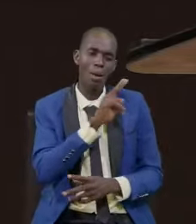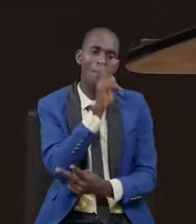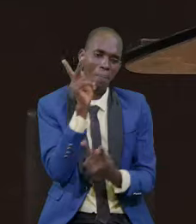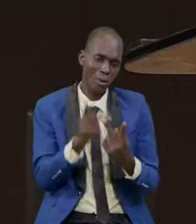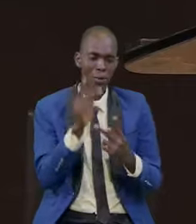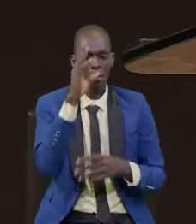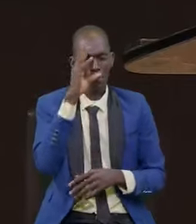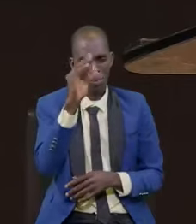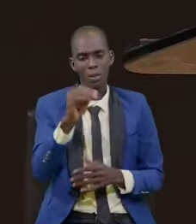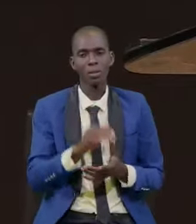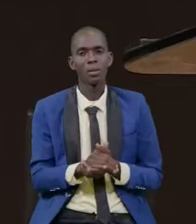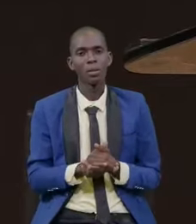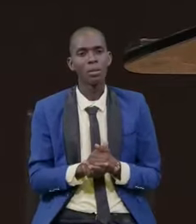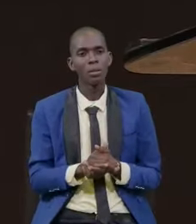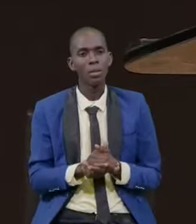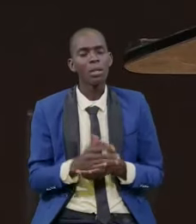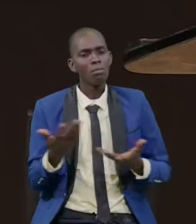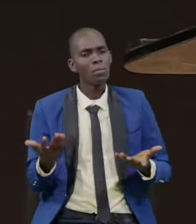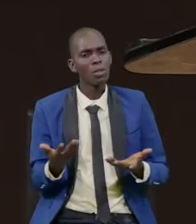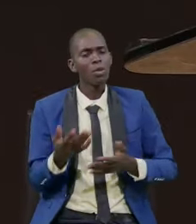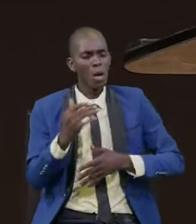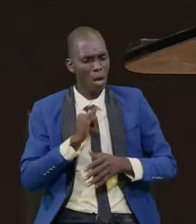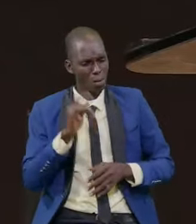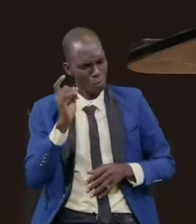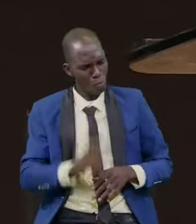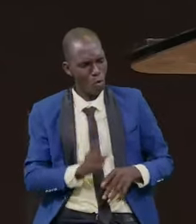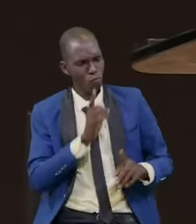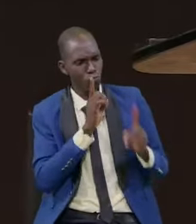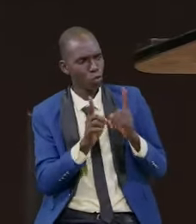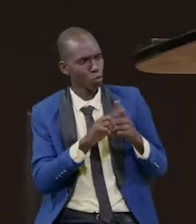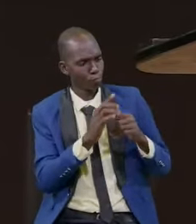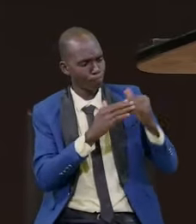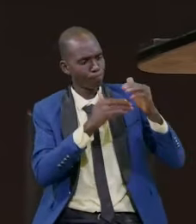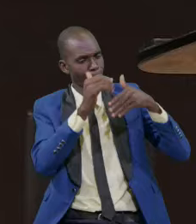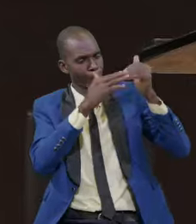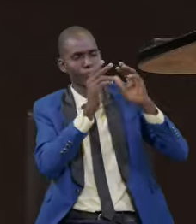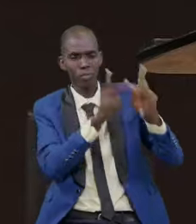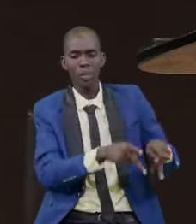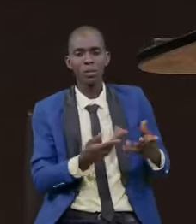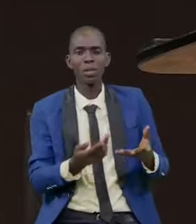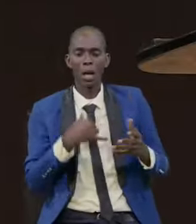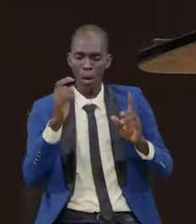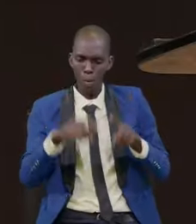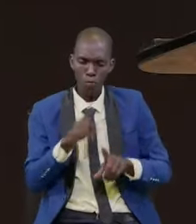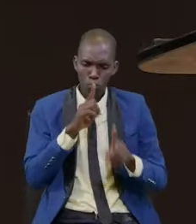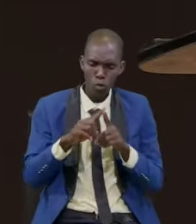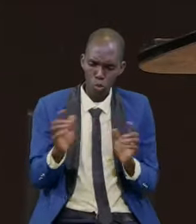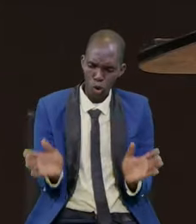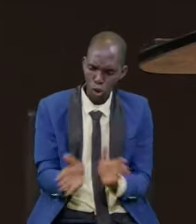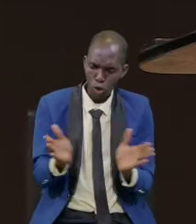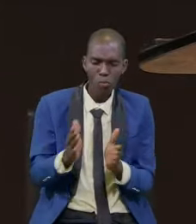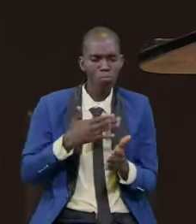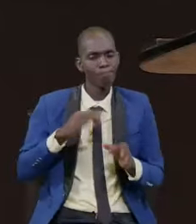the result? I should build him up. I should build the family up. I should encourage this